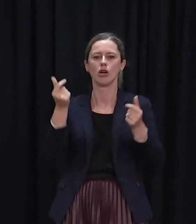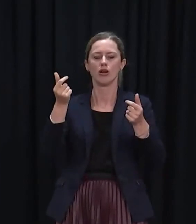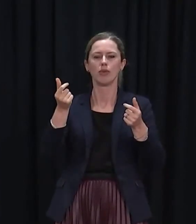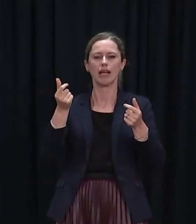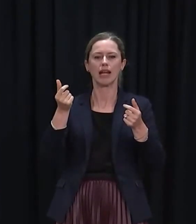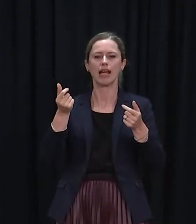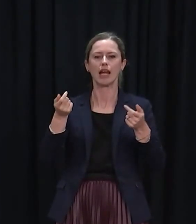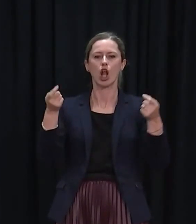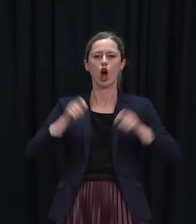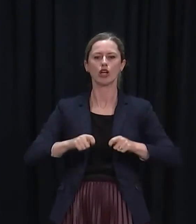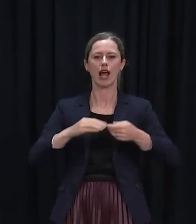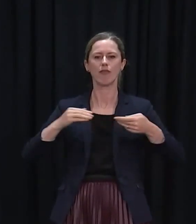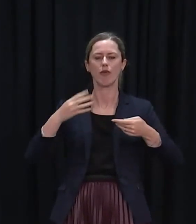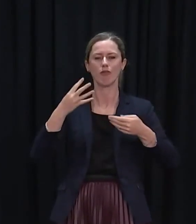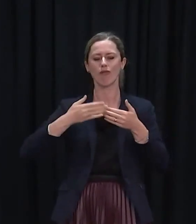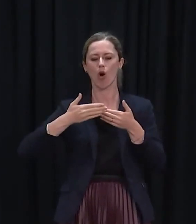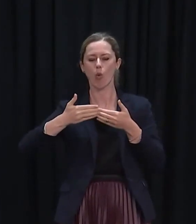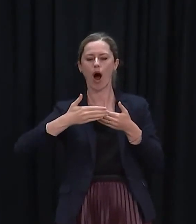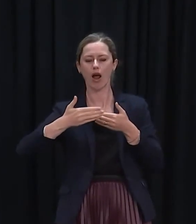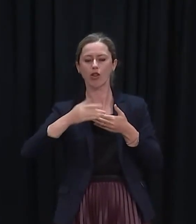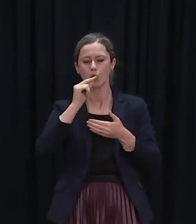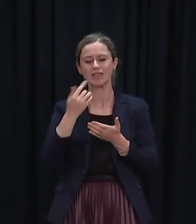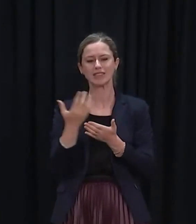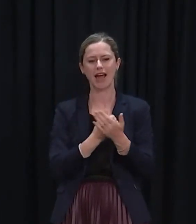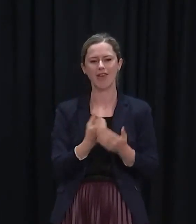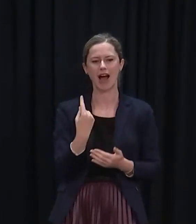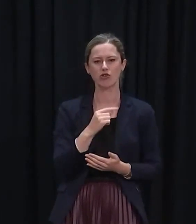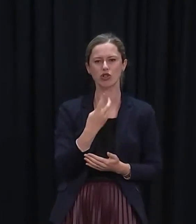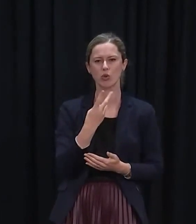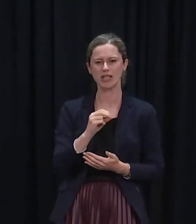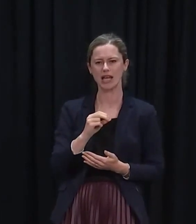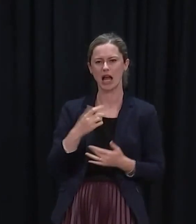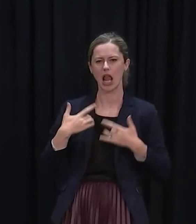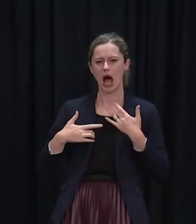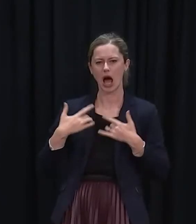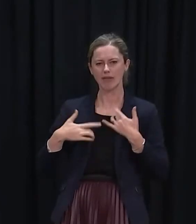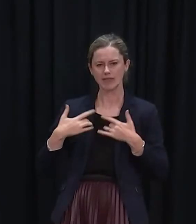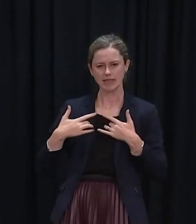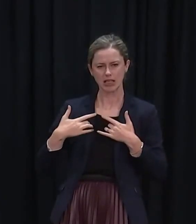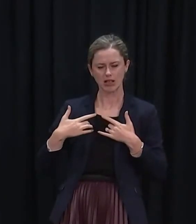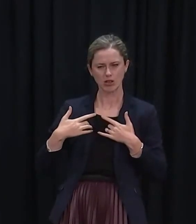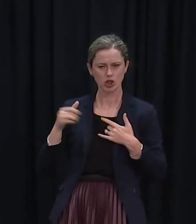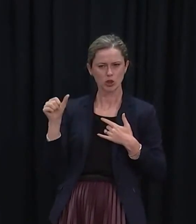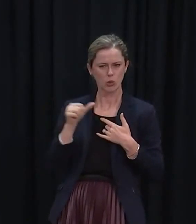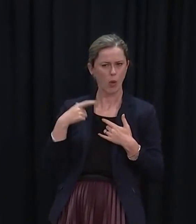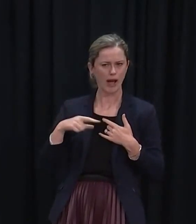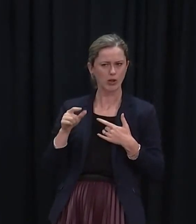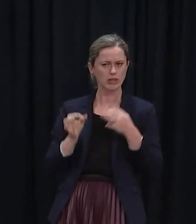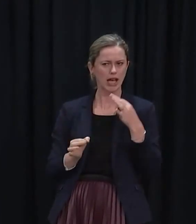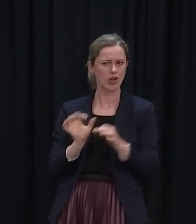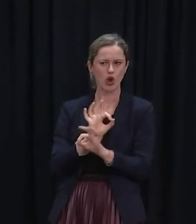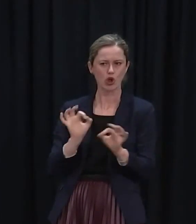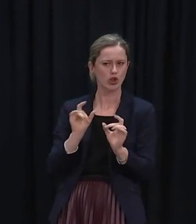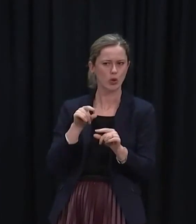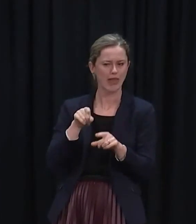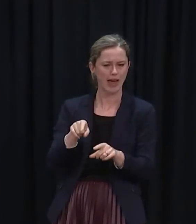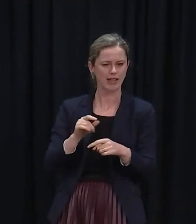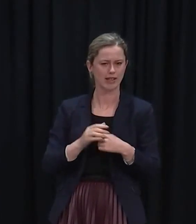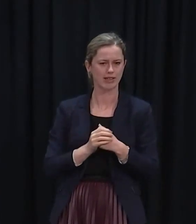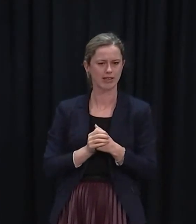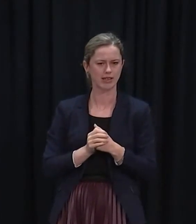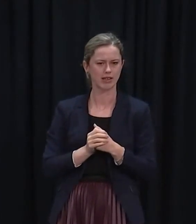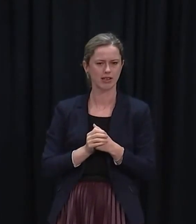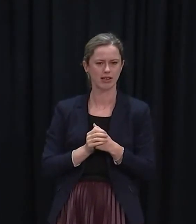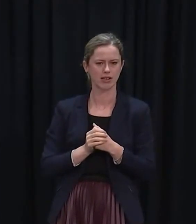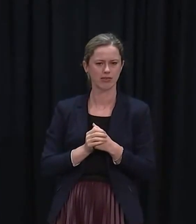lives versus if you hadn't. Why didn't you take that modelling into account? You're talking about a level 4 circuit breaker. Yeah. Why didn't you take that modelling into account, or